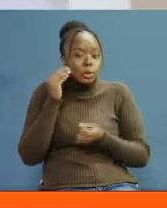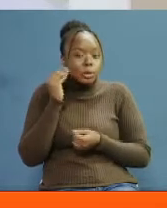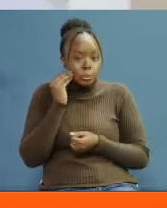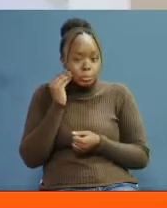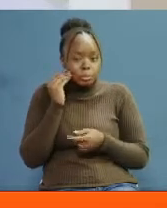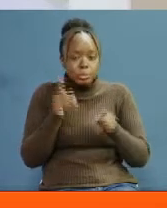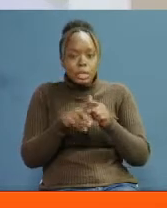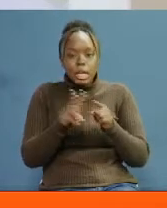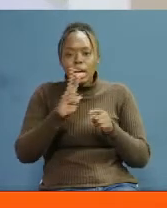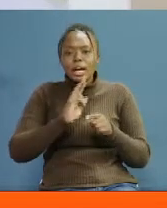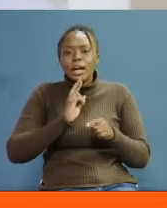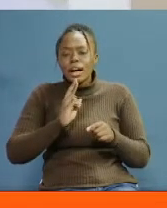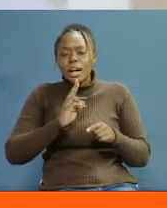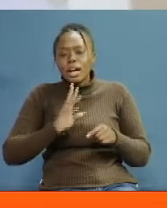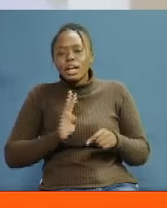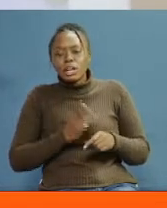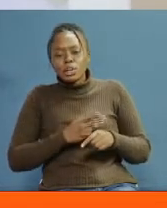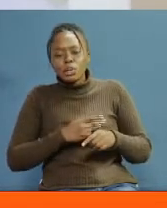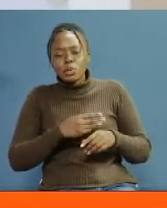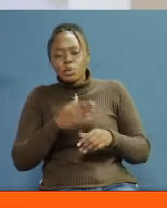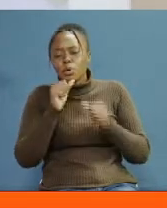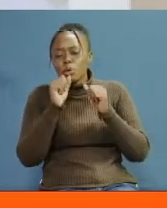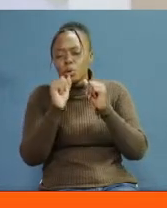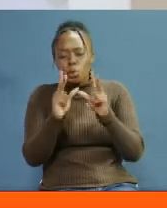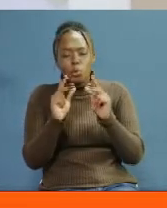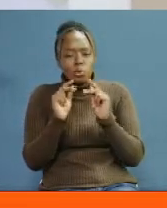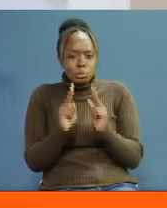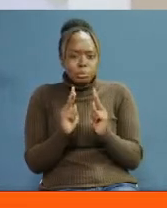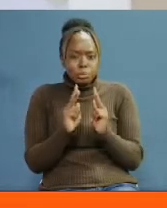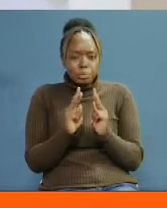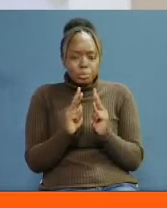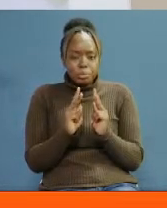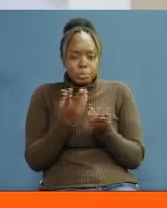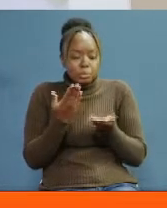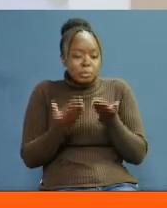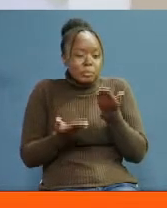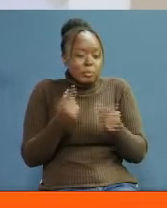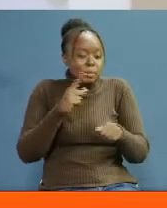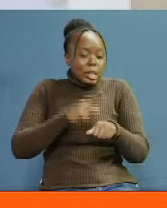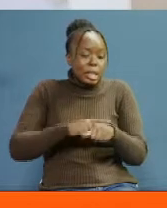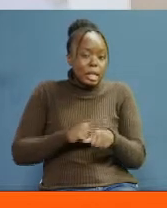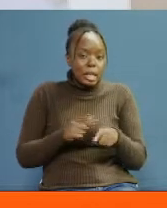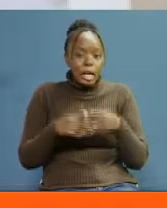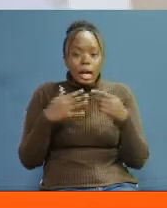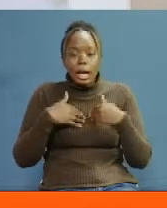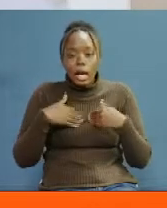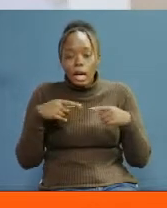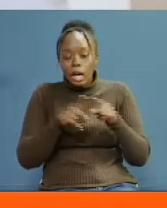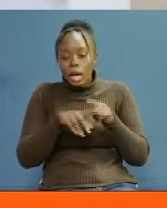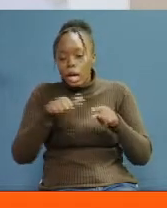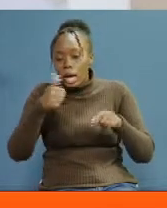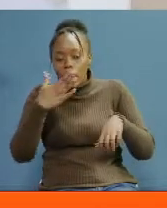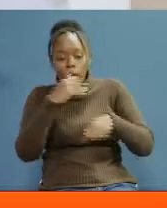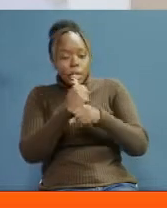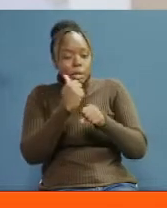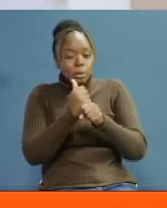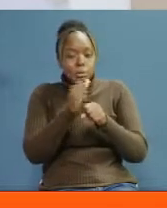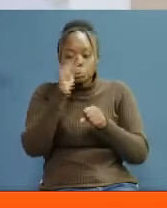Are we parenting properly? Or is it time that even our colleagues in politics